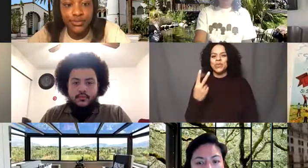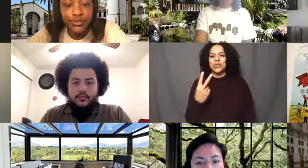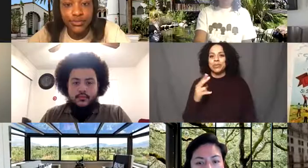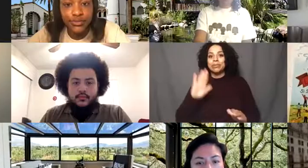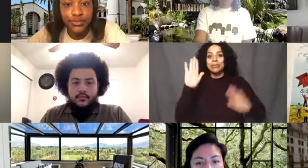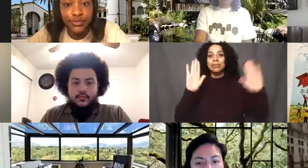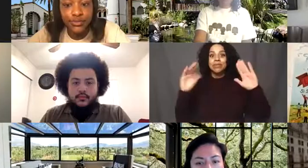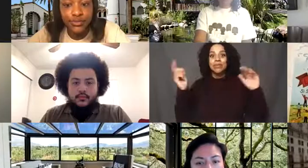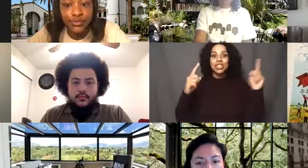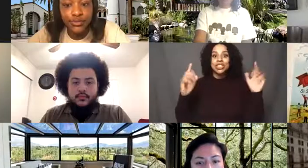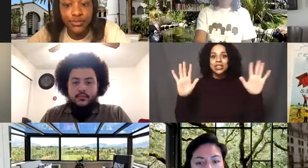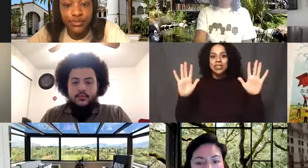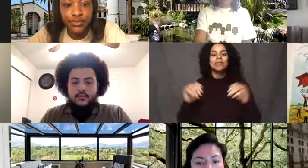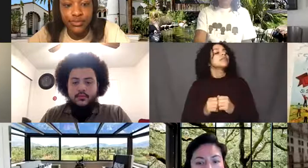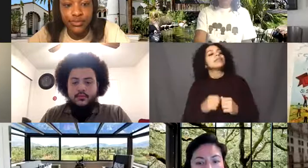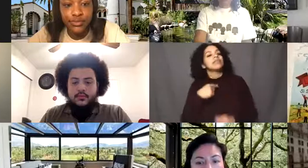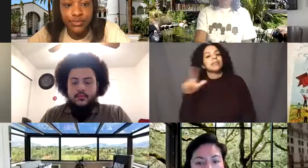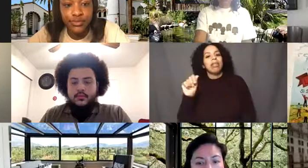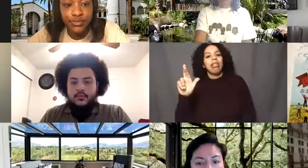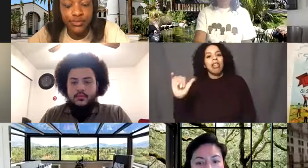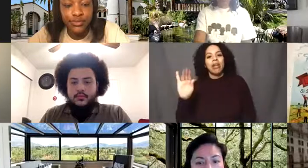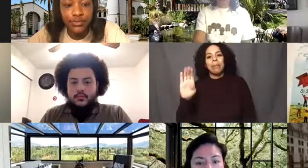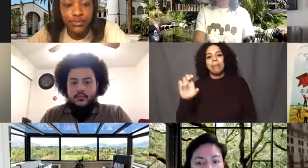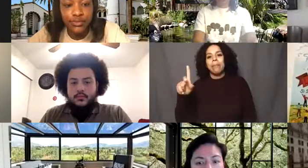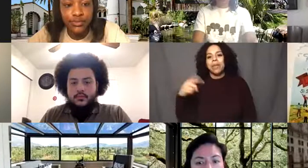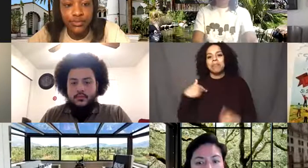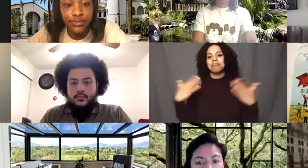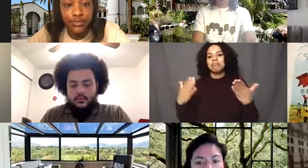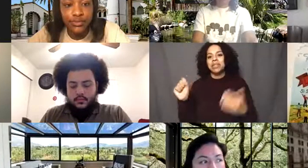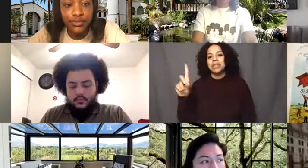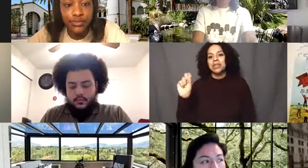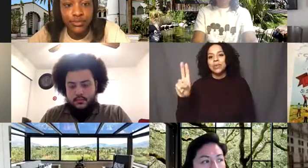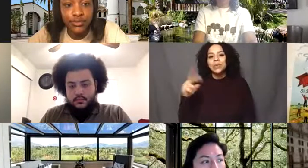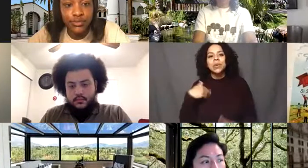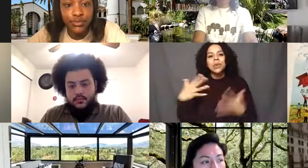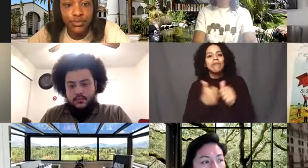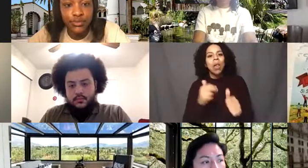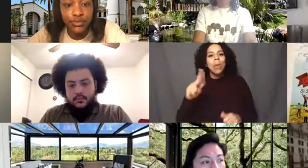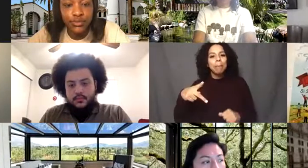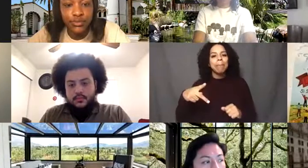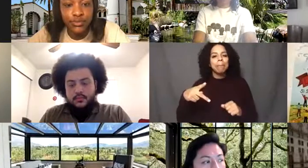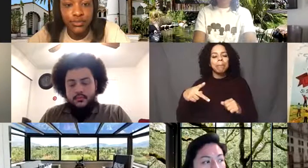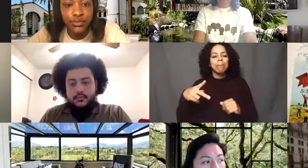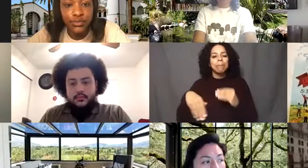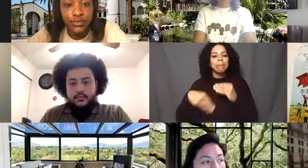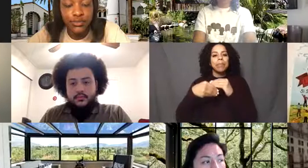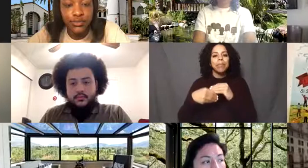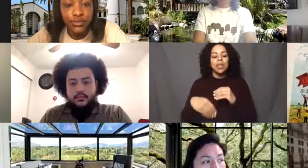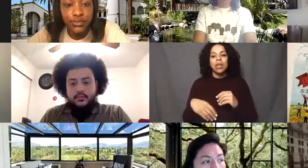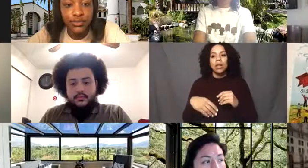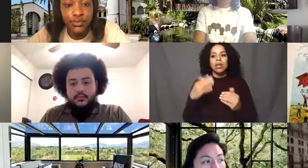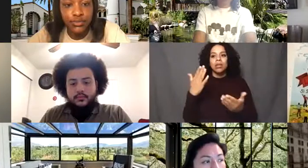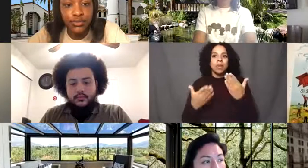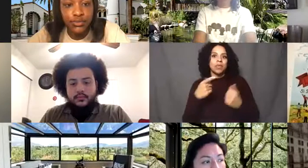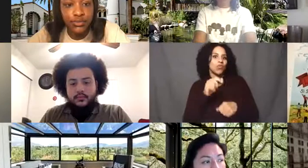My name is Larry Beck. I'm at San Diego State University. And to follow up on people who you either worked with